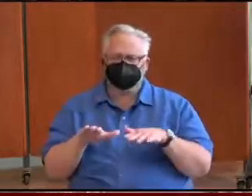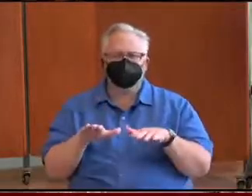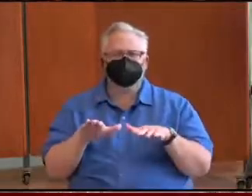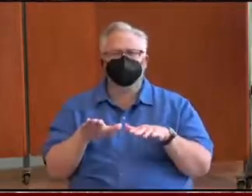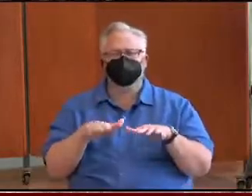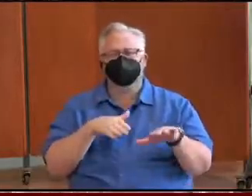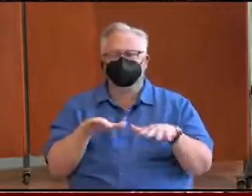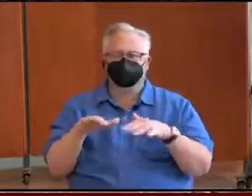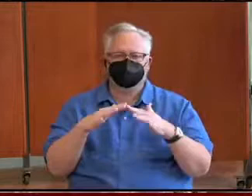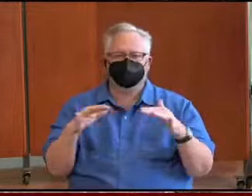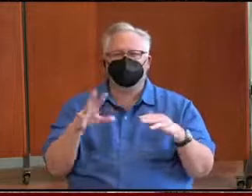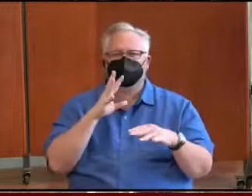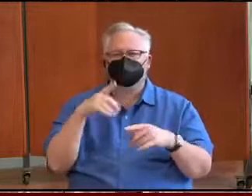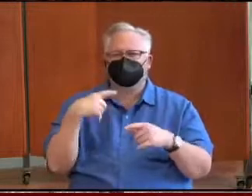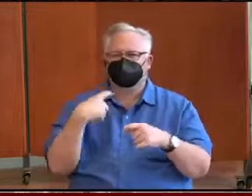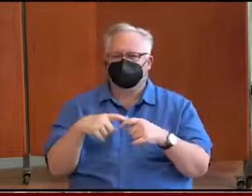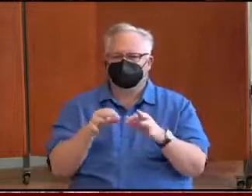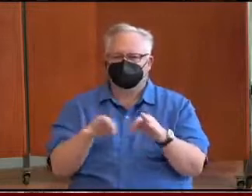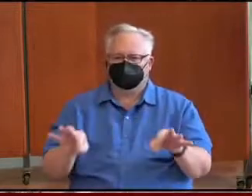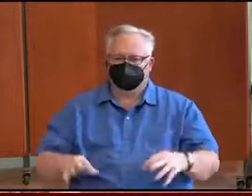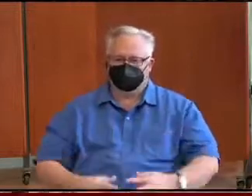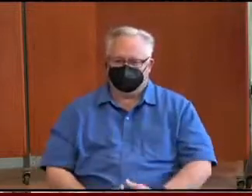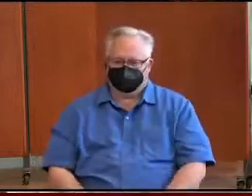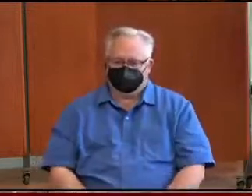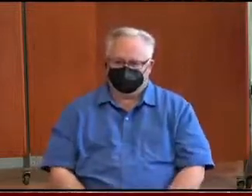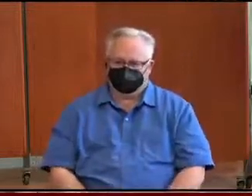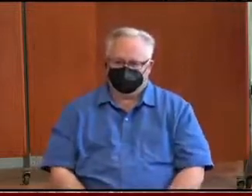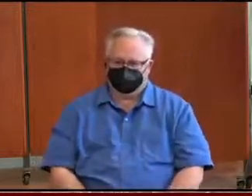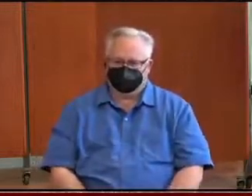Caminante, son tus huellas, el camino y nada más.